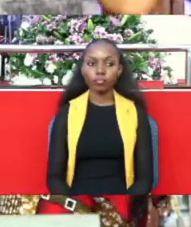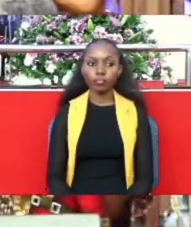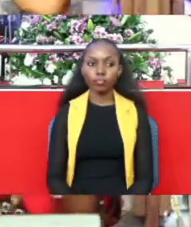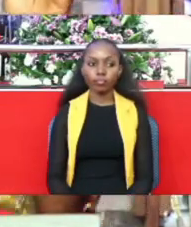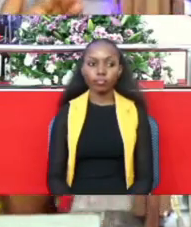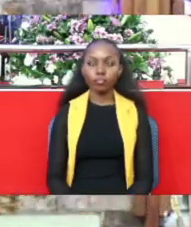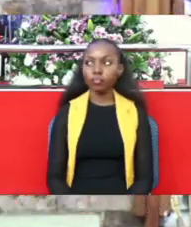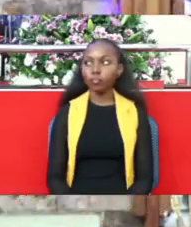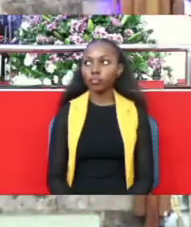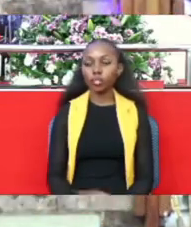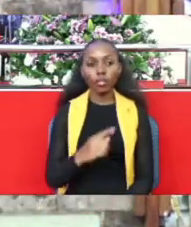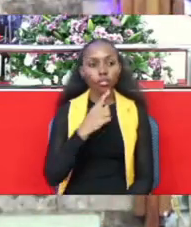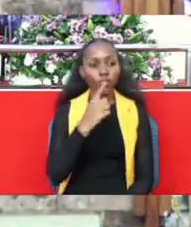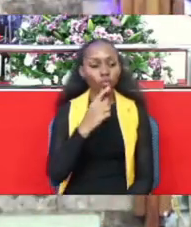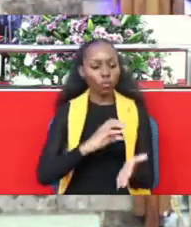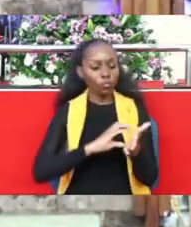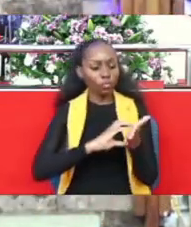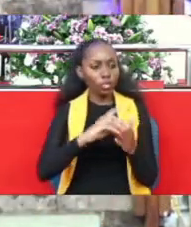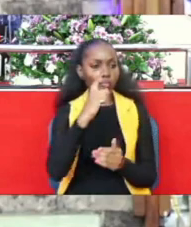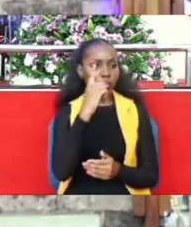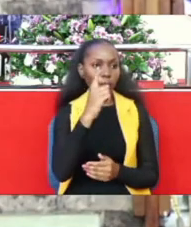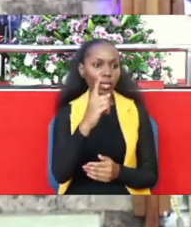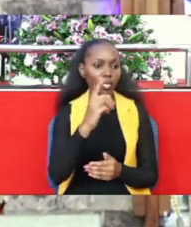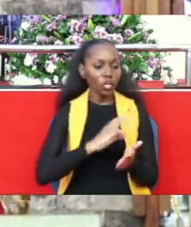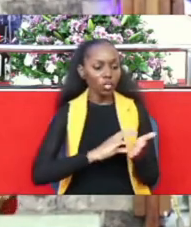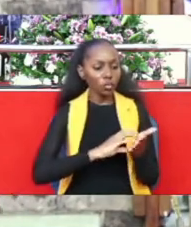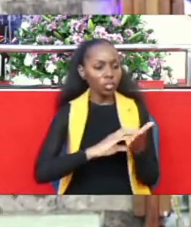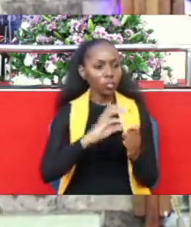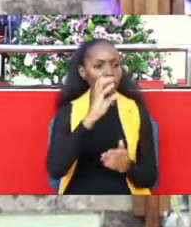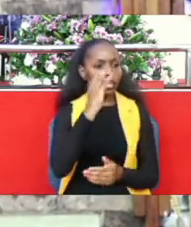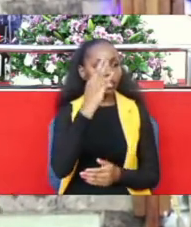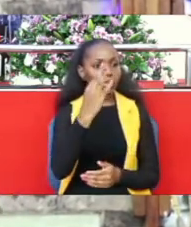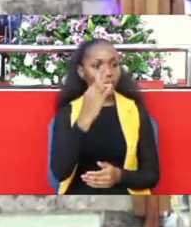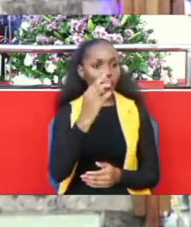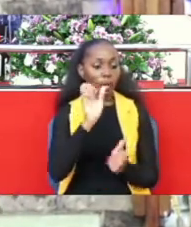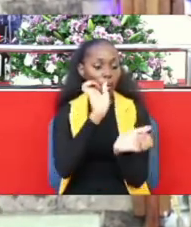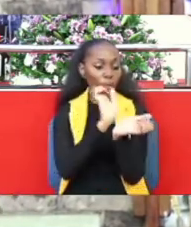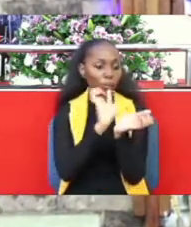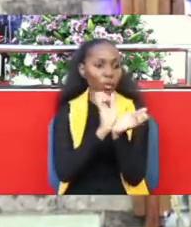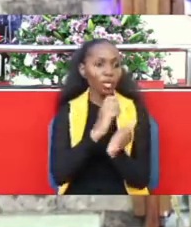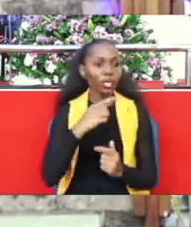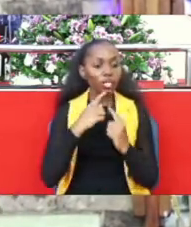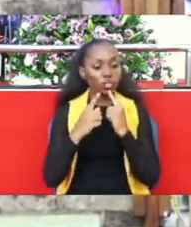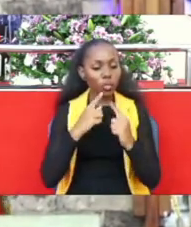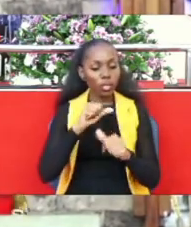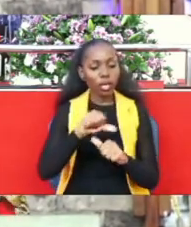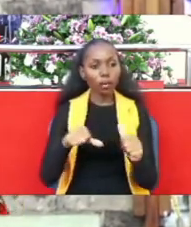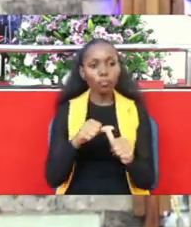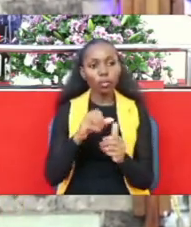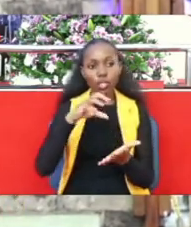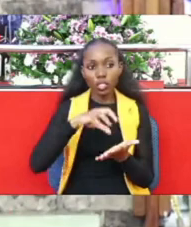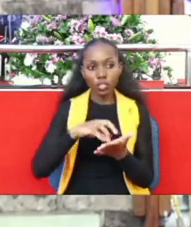So from chapter 1 to chapter 3, Paul is in essence talking about our position in Christ. Katika sura ya kwanza mpaka sura ya